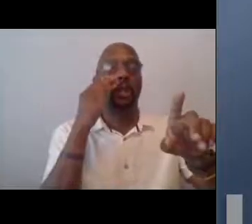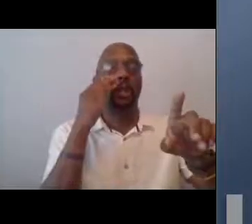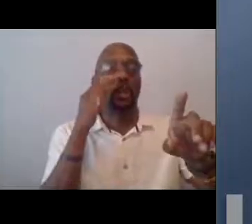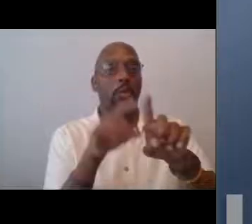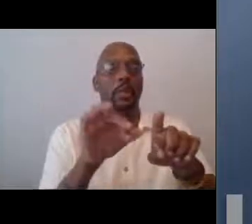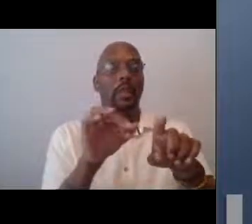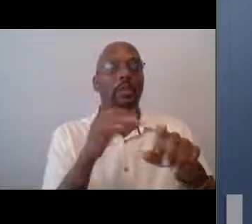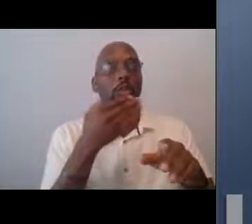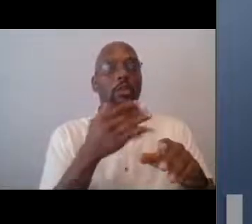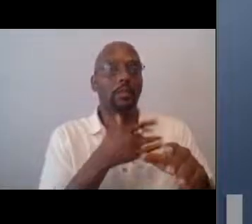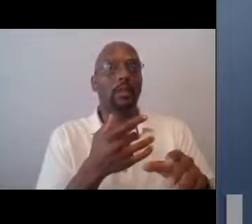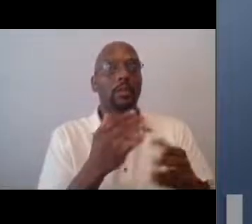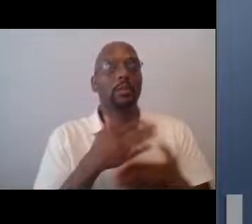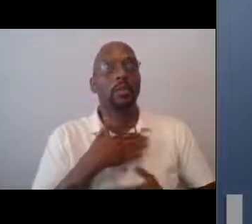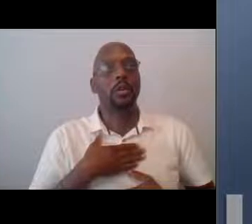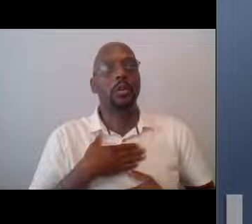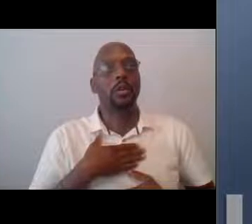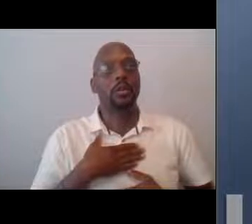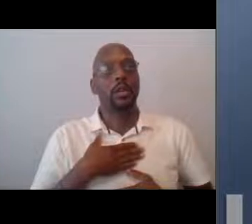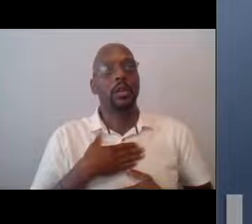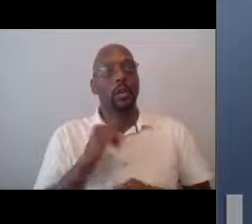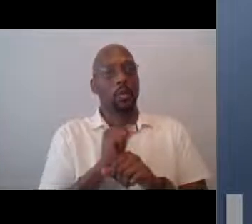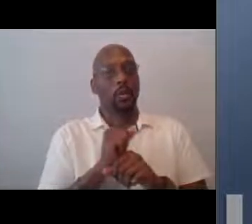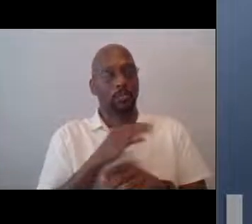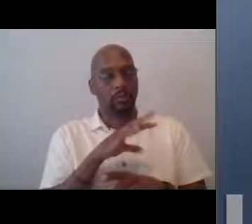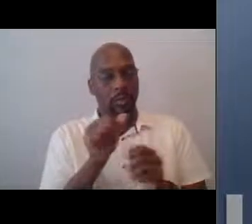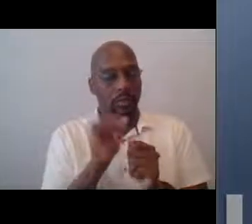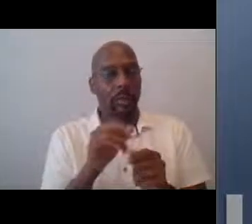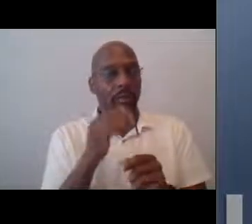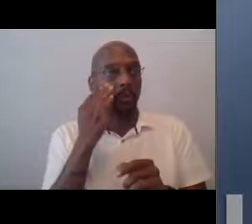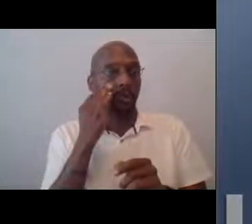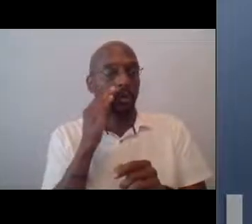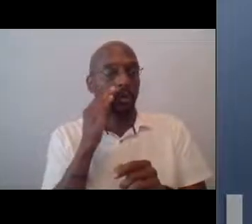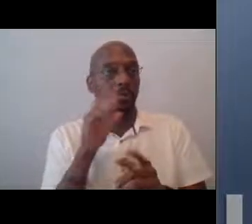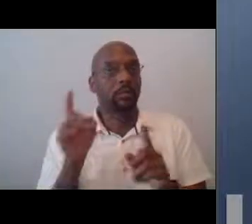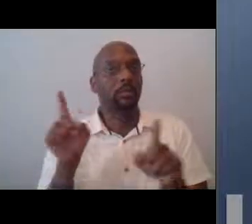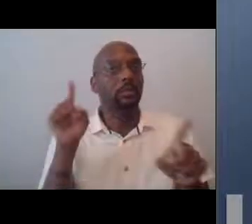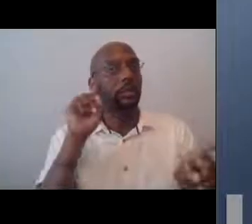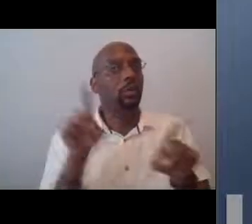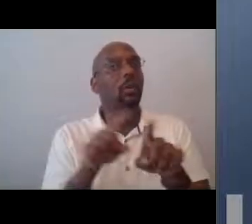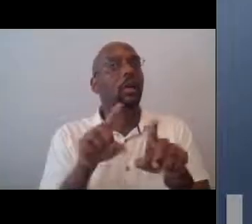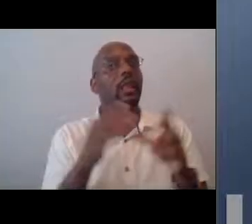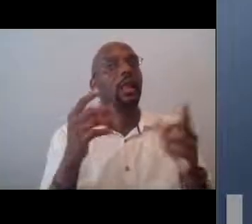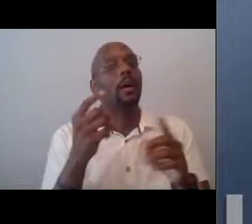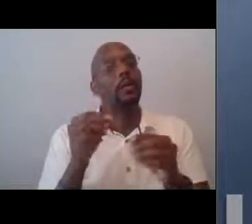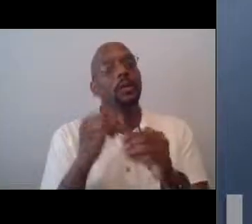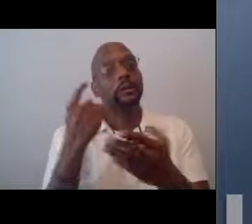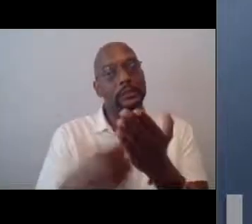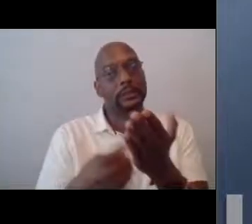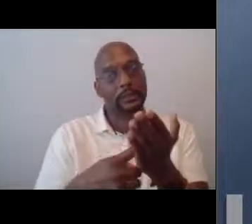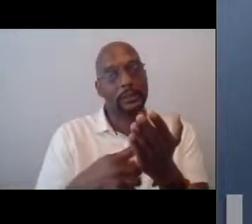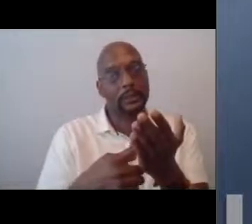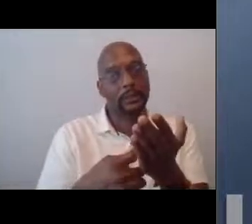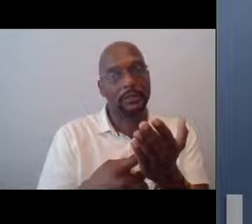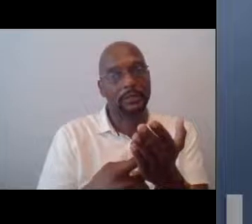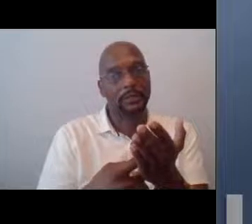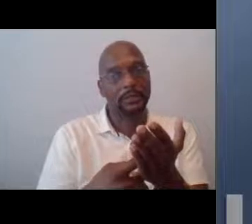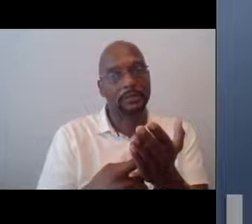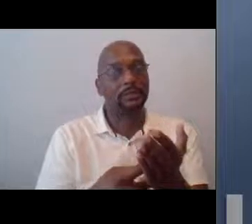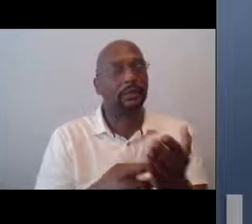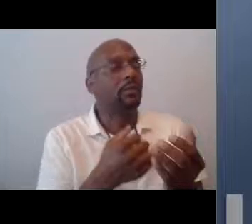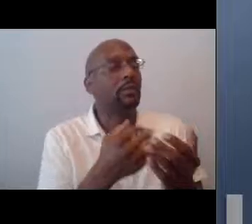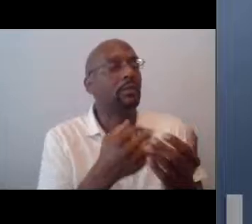the efforts that went into it, we also believe that there's still much to discuss. The progress report identifies this action as complete, but as